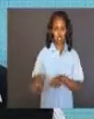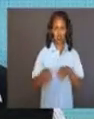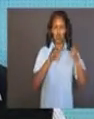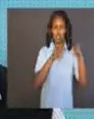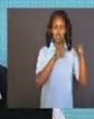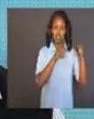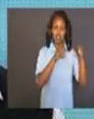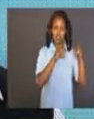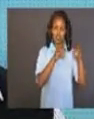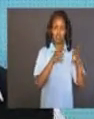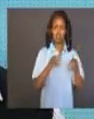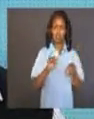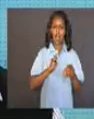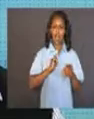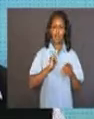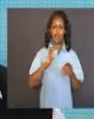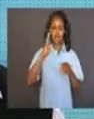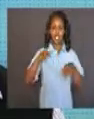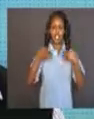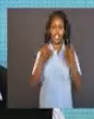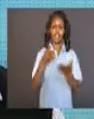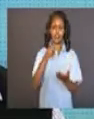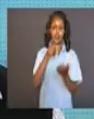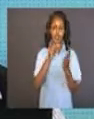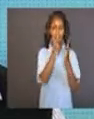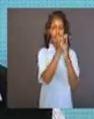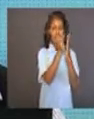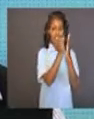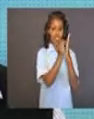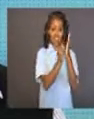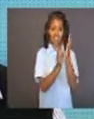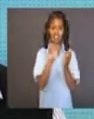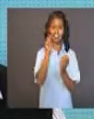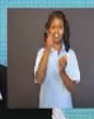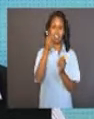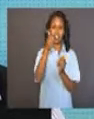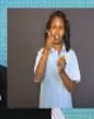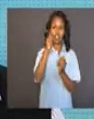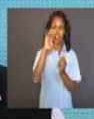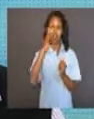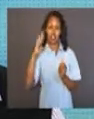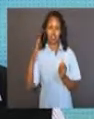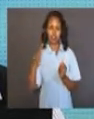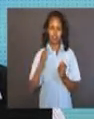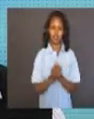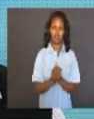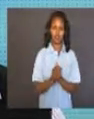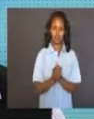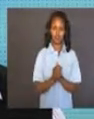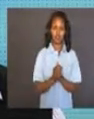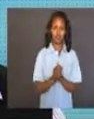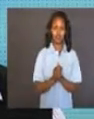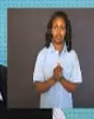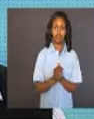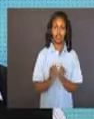Students, I will give you a list of 10 items.